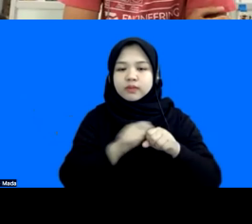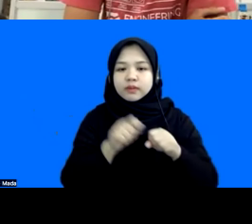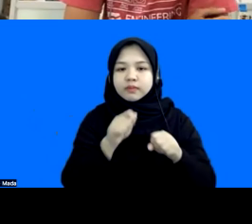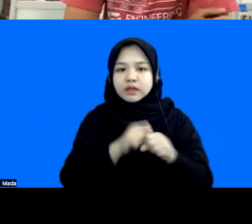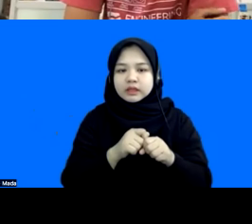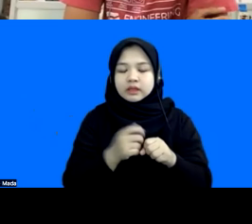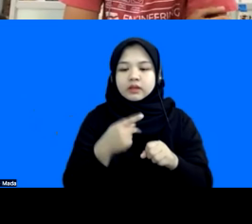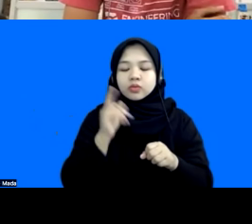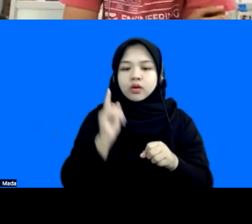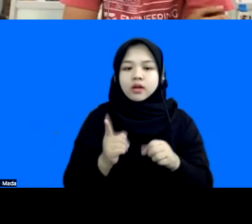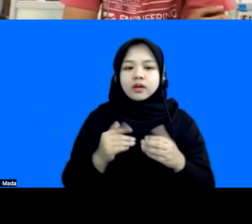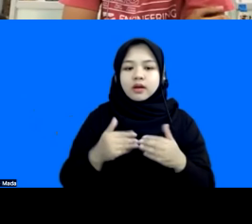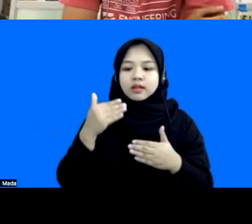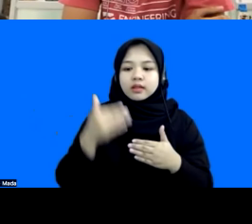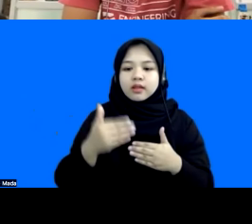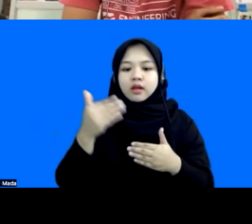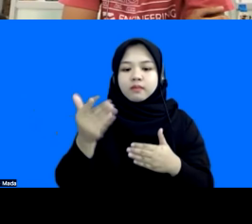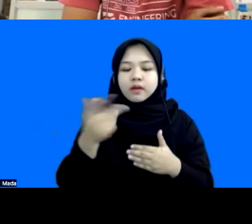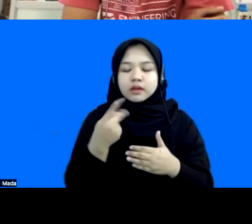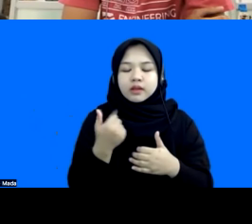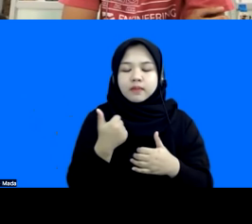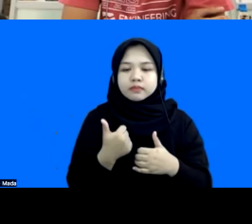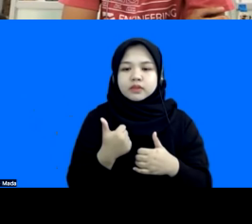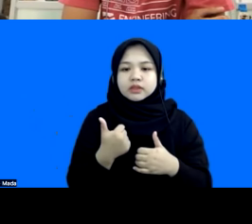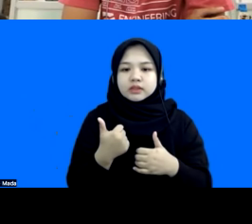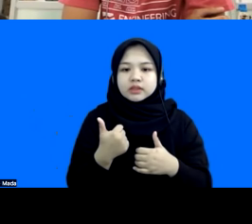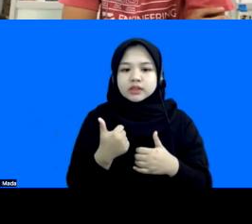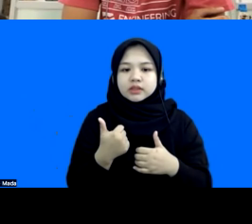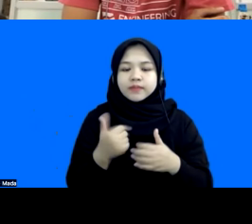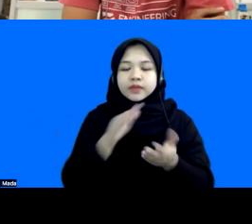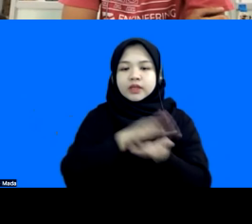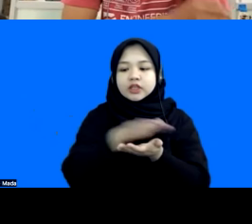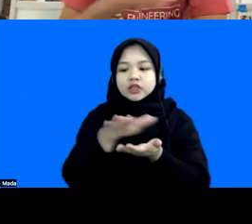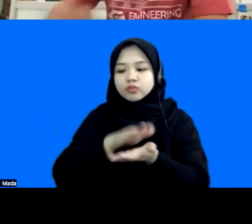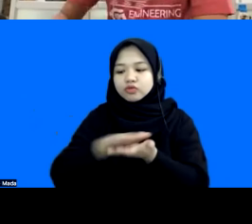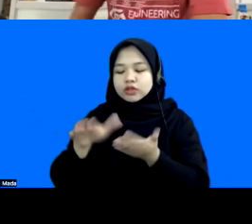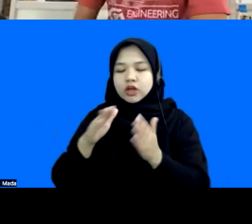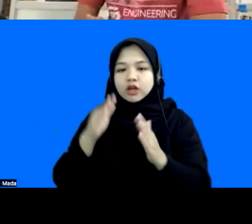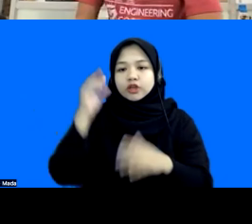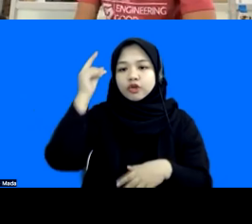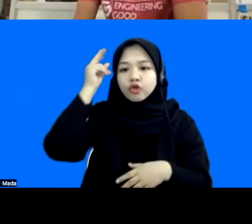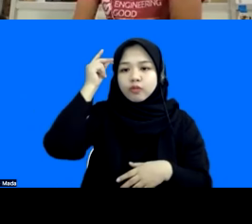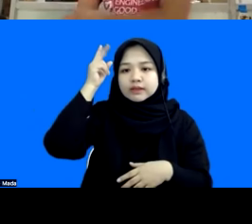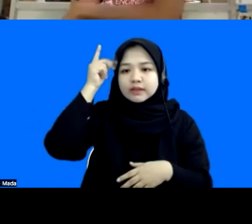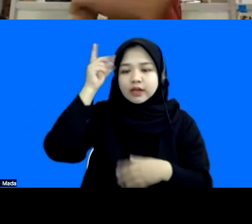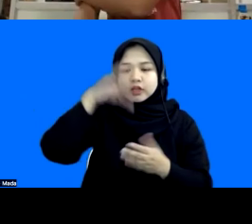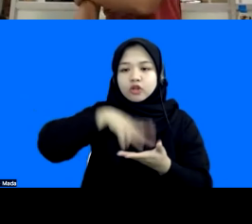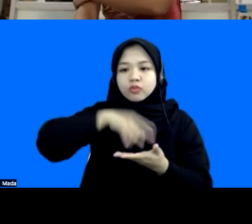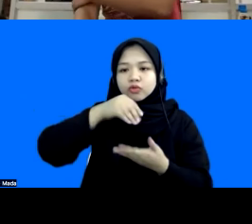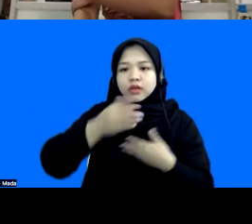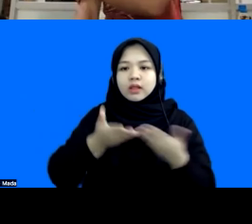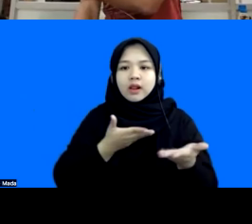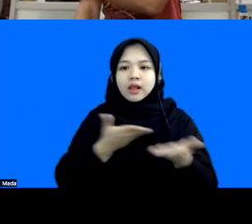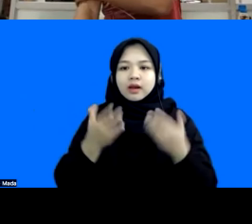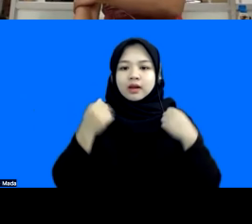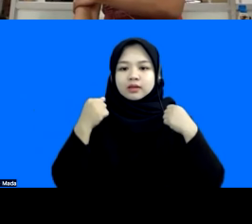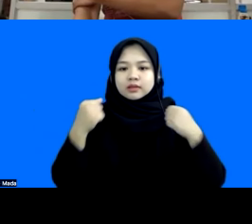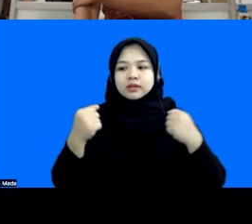in hospitals, in hospice cares, and even in homes of people all over the country and in the world if possible.